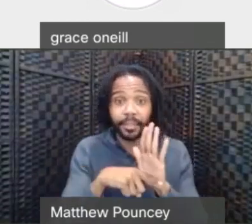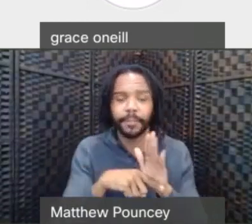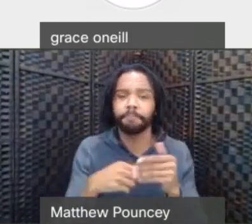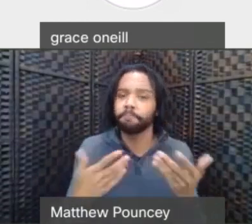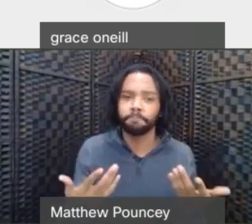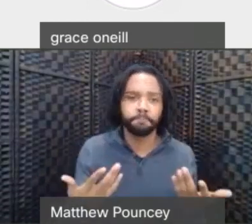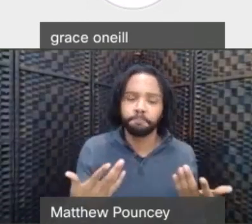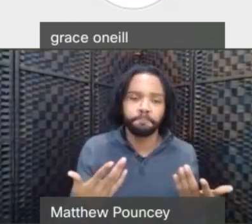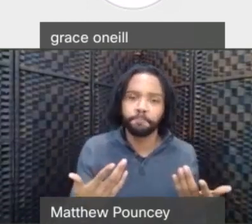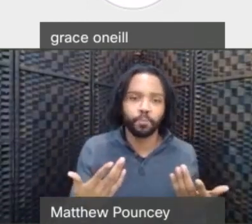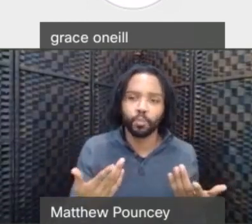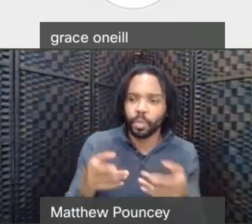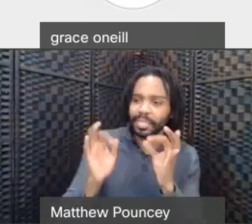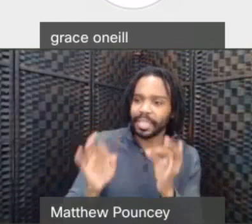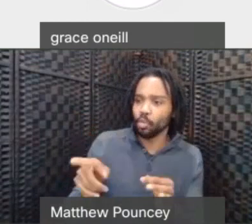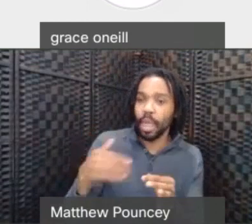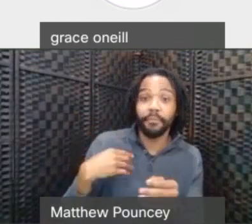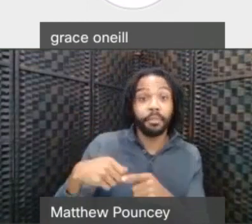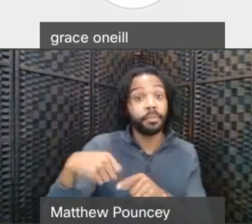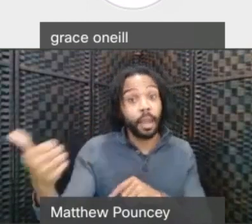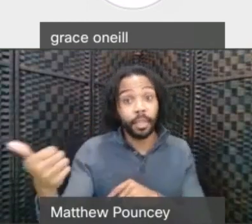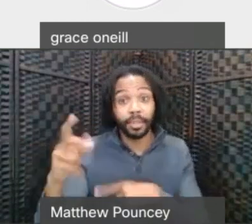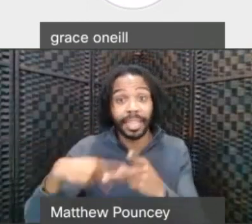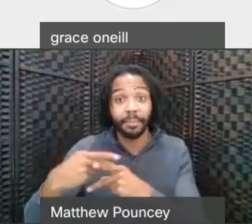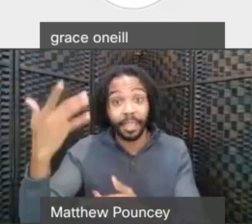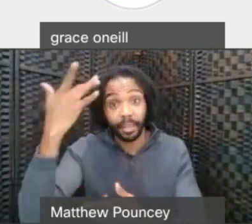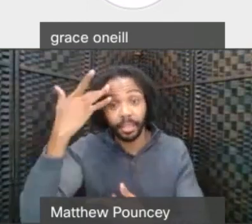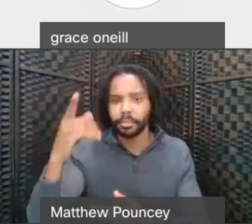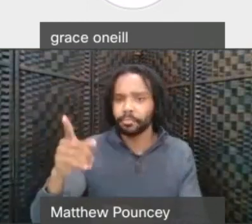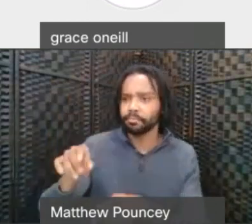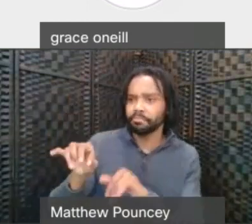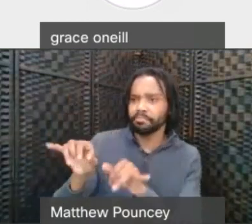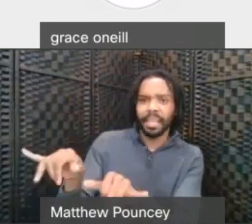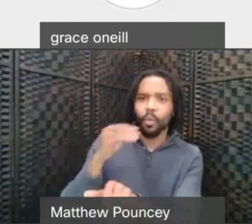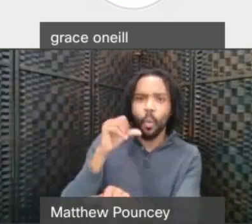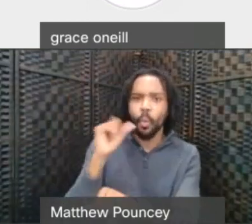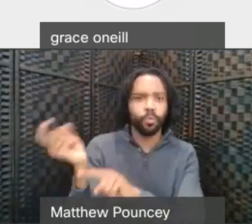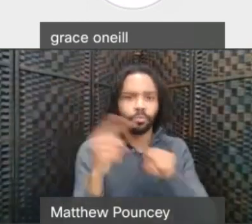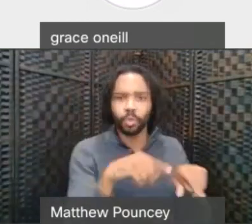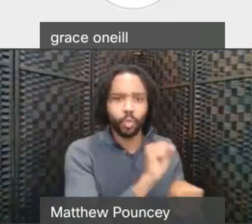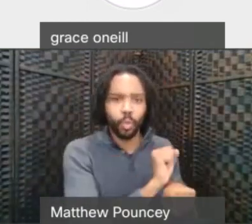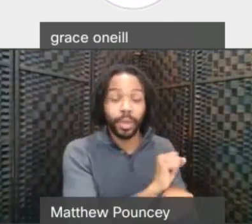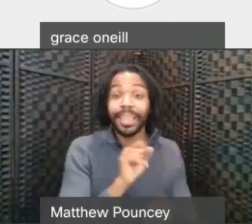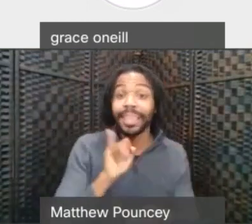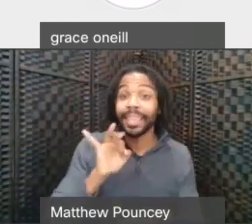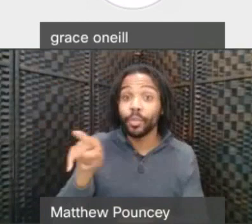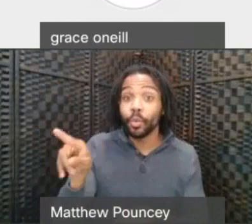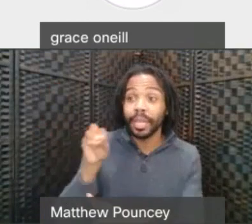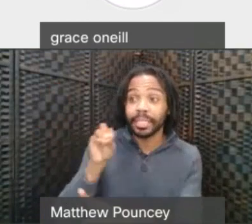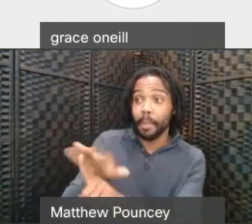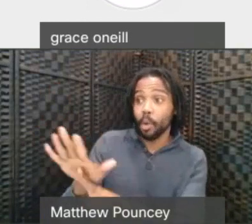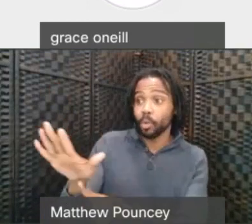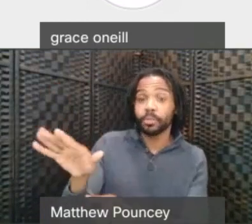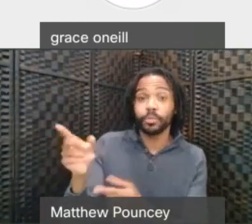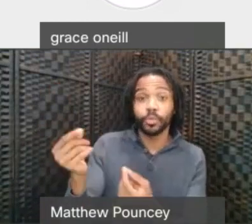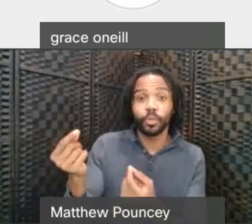it's determined that they have some sort of other illness, they shouldn't be coming to work. If they're exposed, they need to follow